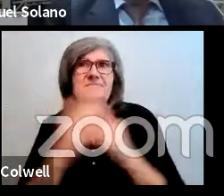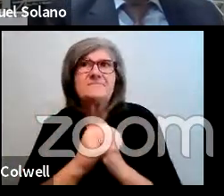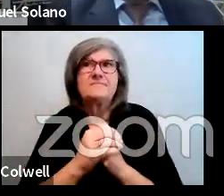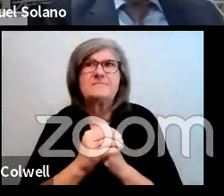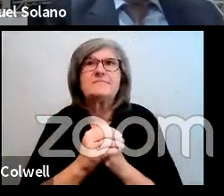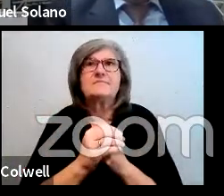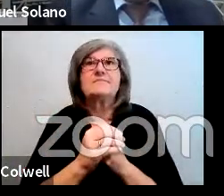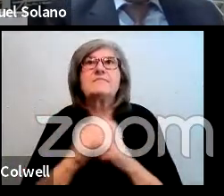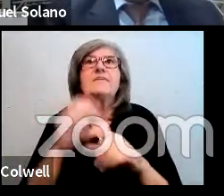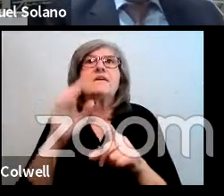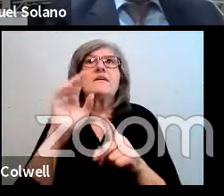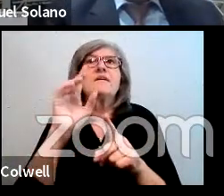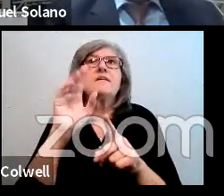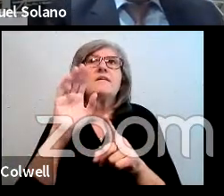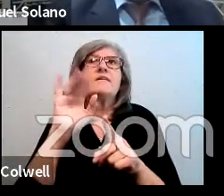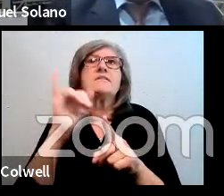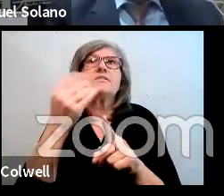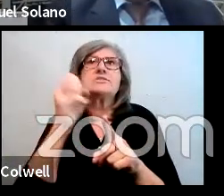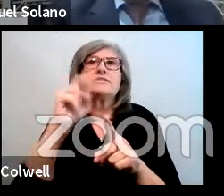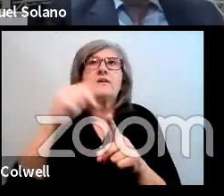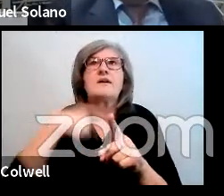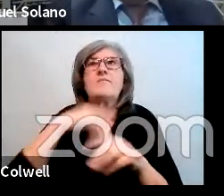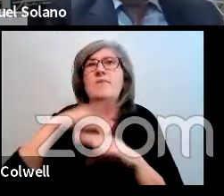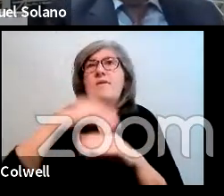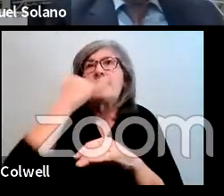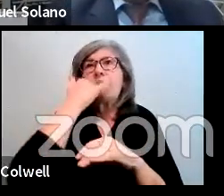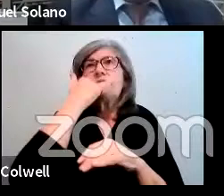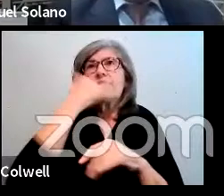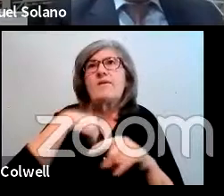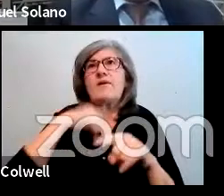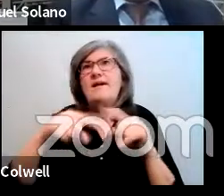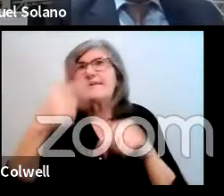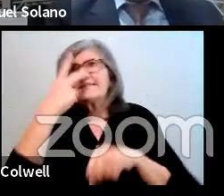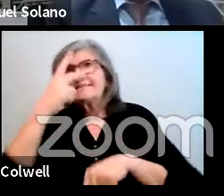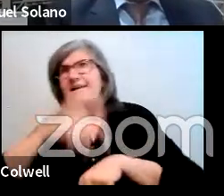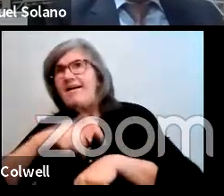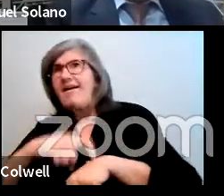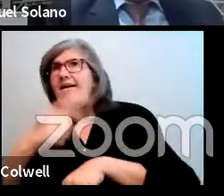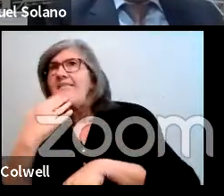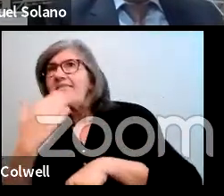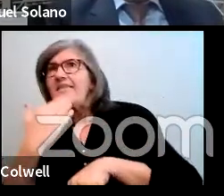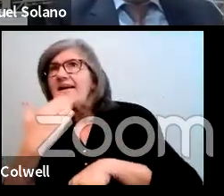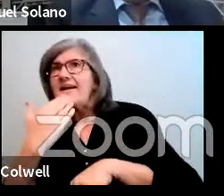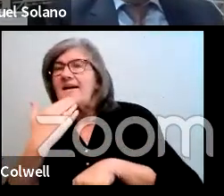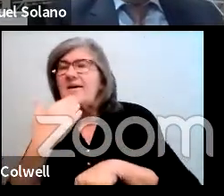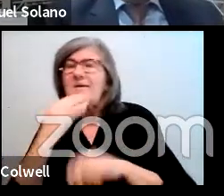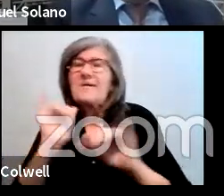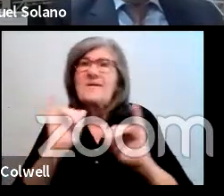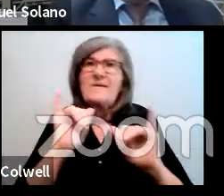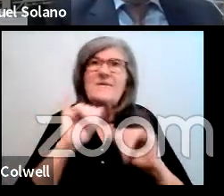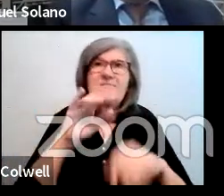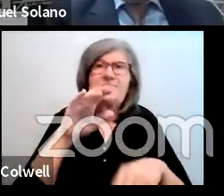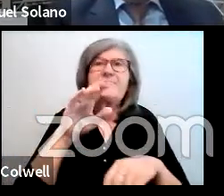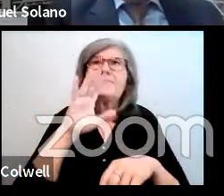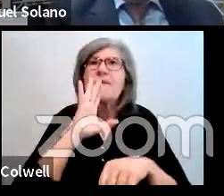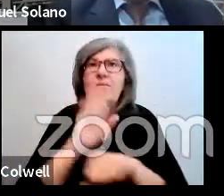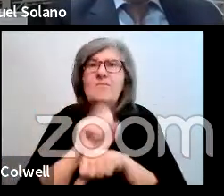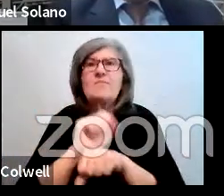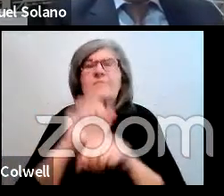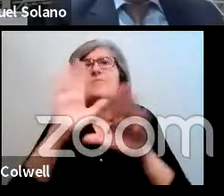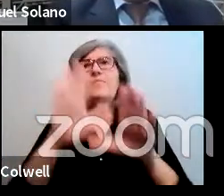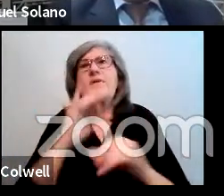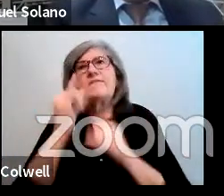Absolutely. Sorry, I didn't. I'm on my phone, so I can't see the clock. So thank you. No, I think that homework sounds great. It's a great final.